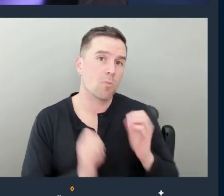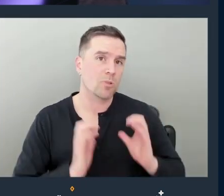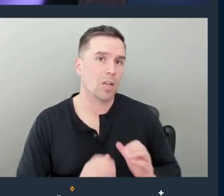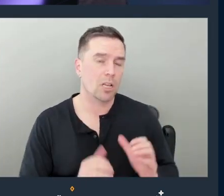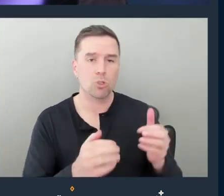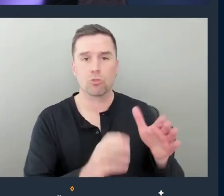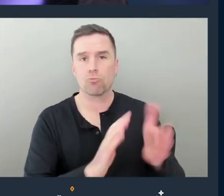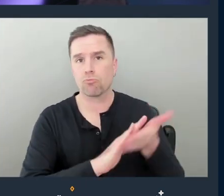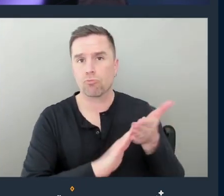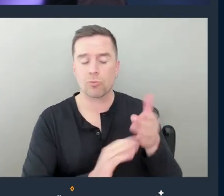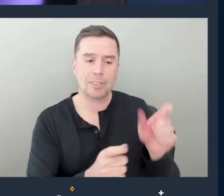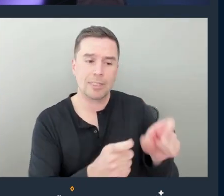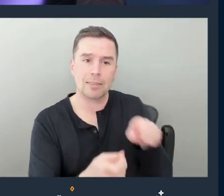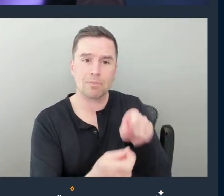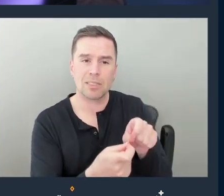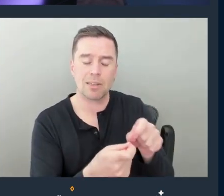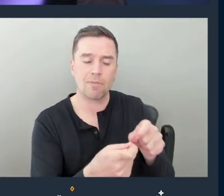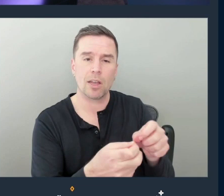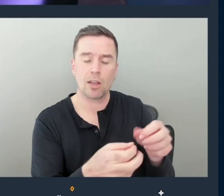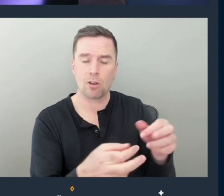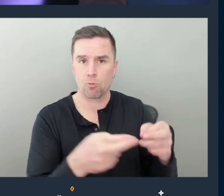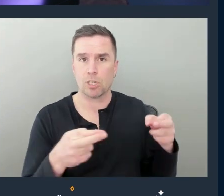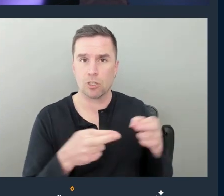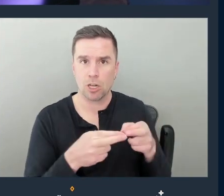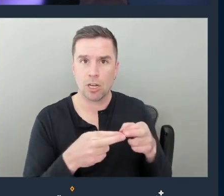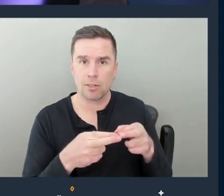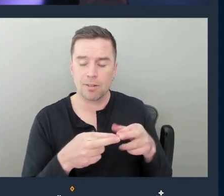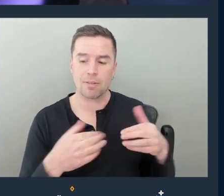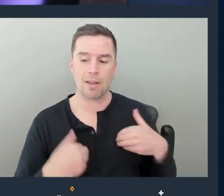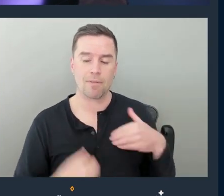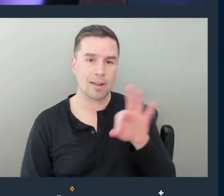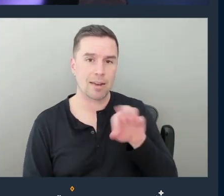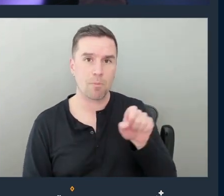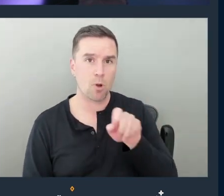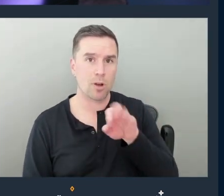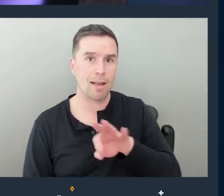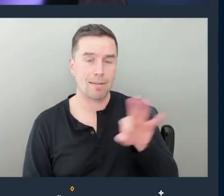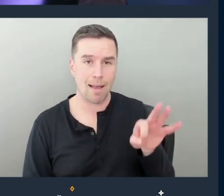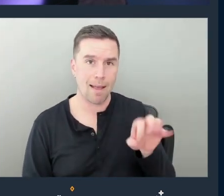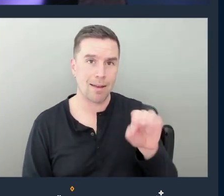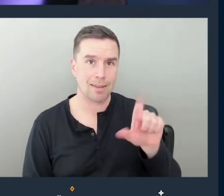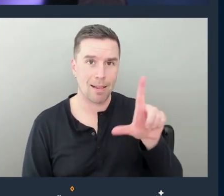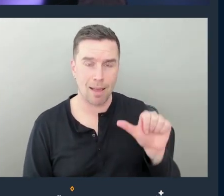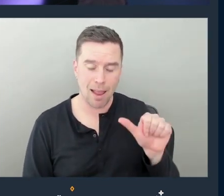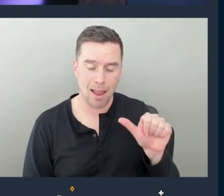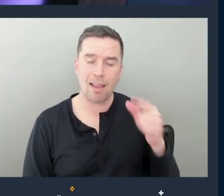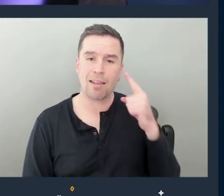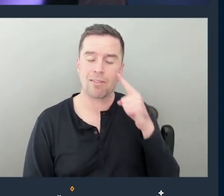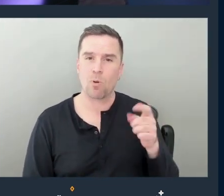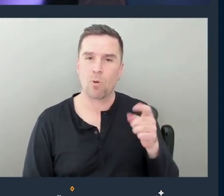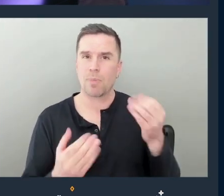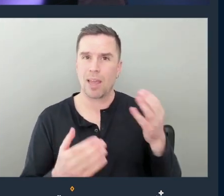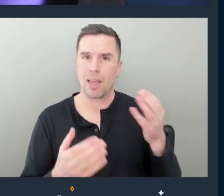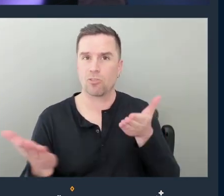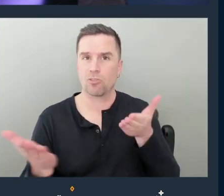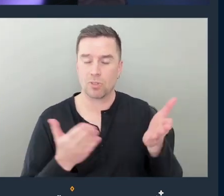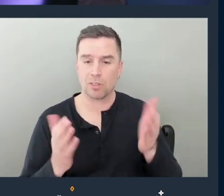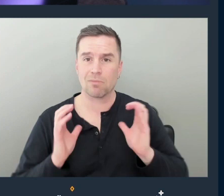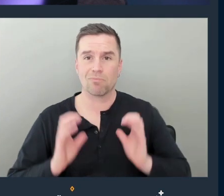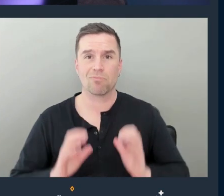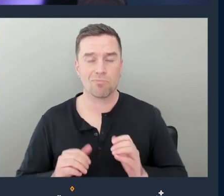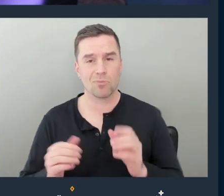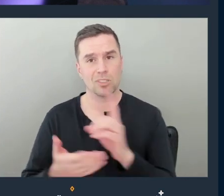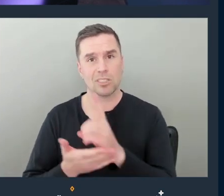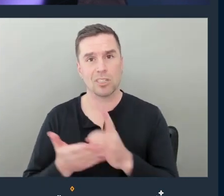99.9% availability SLA for S3 standard and many AWS services. Customers that are designing for even higher availability can